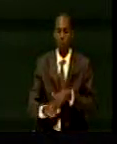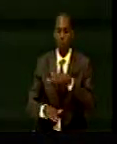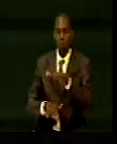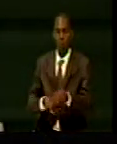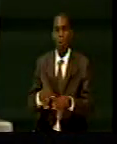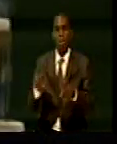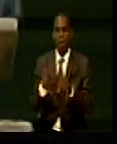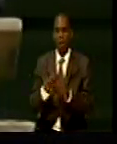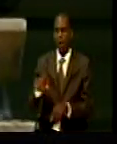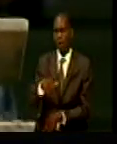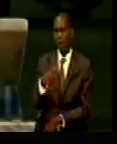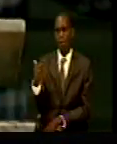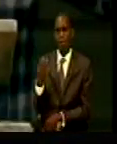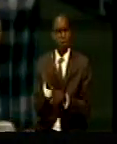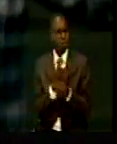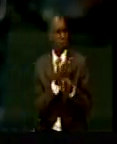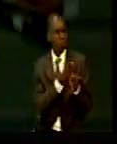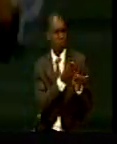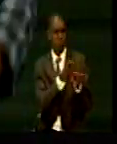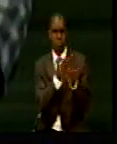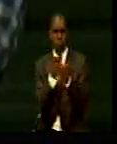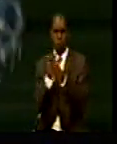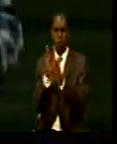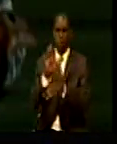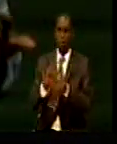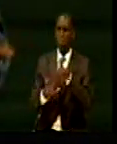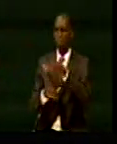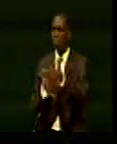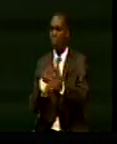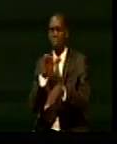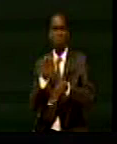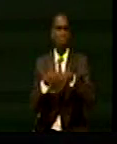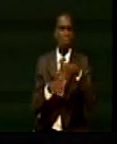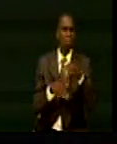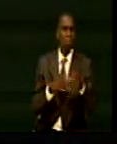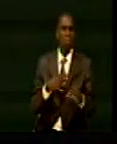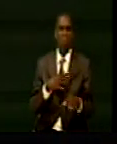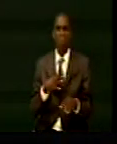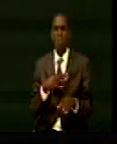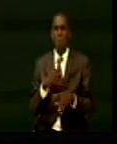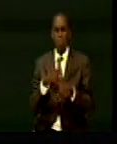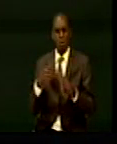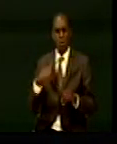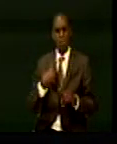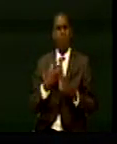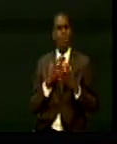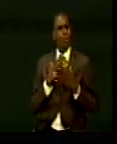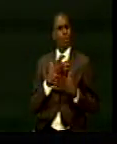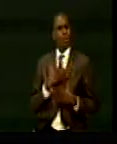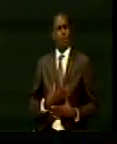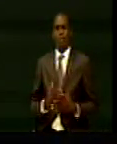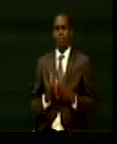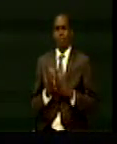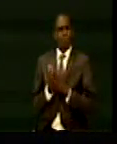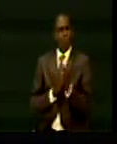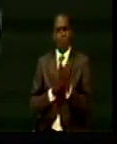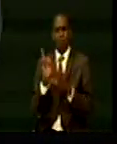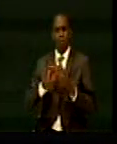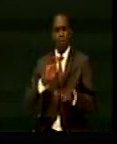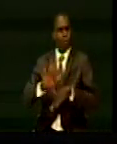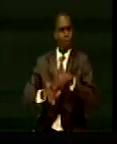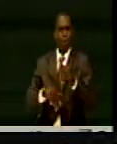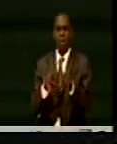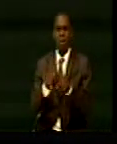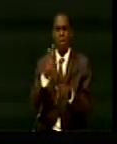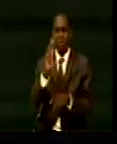them walking, but like others, he had the desire, he wanted to be, he could not be. You know, about us,